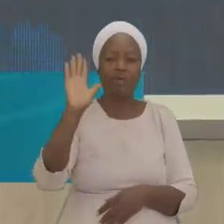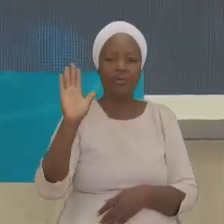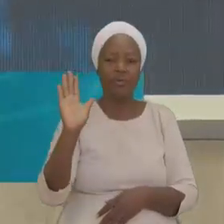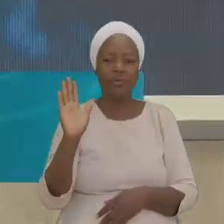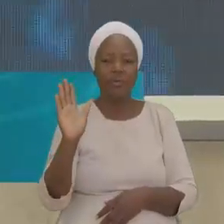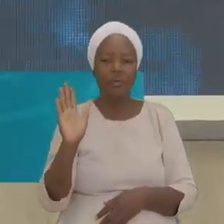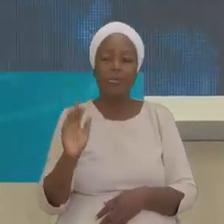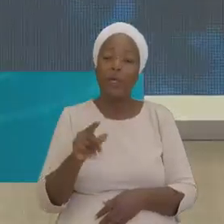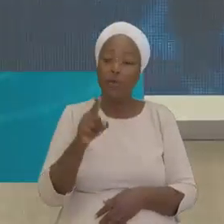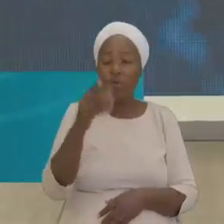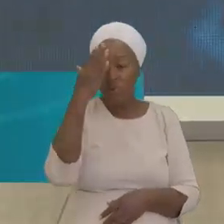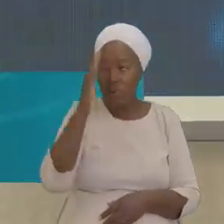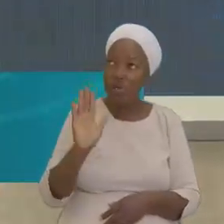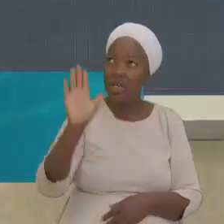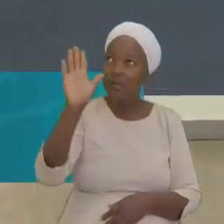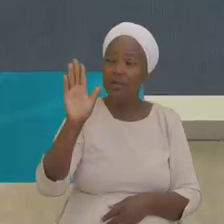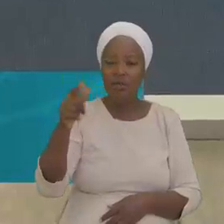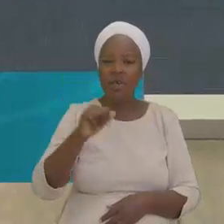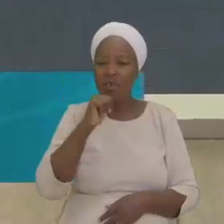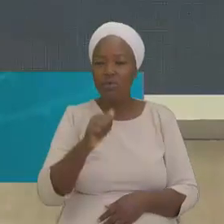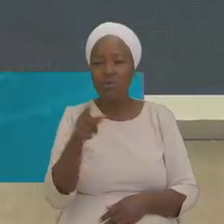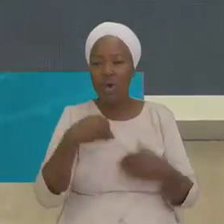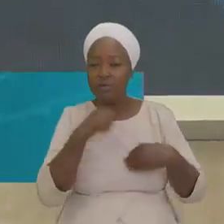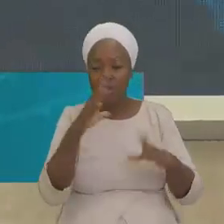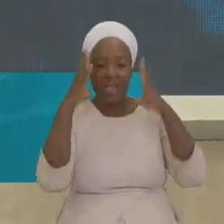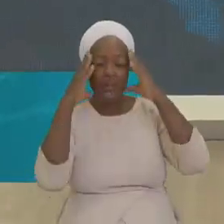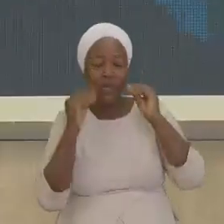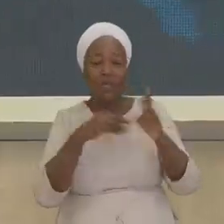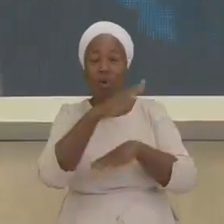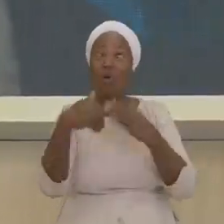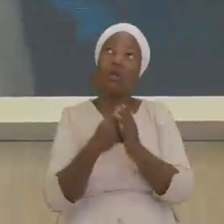You know him, you have not experienced all his power.